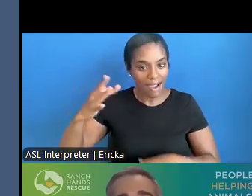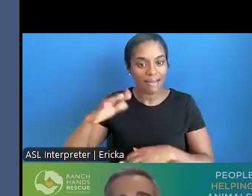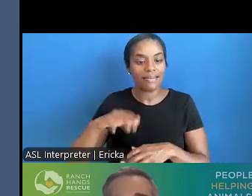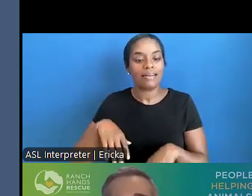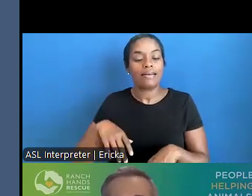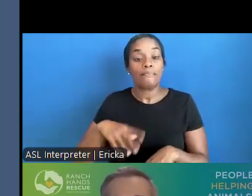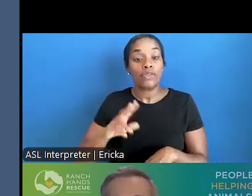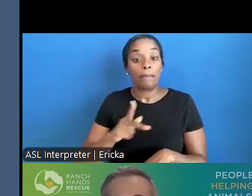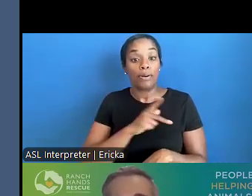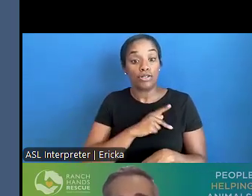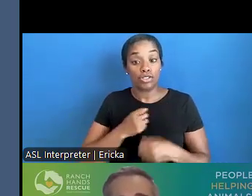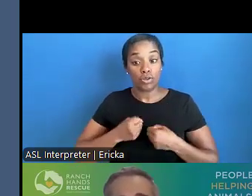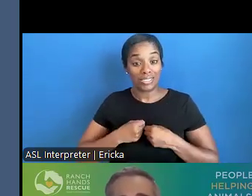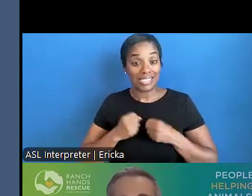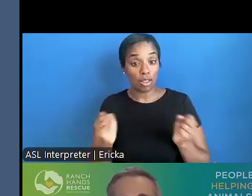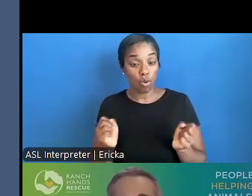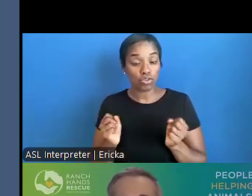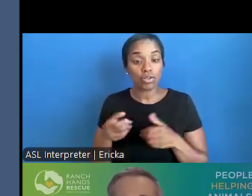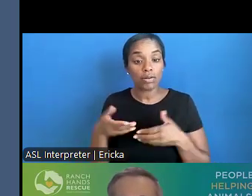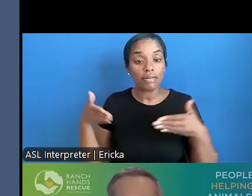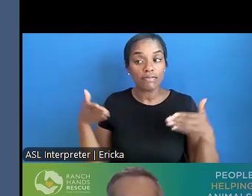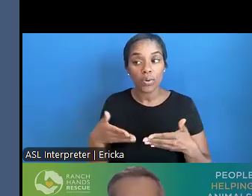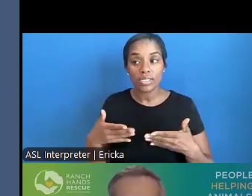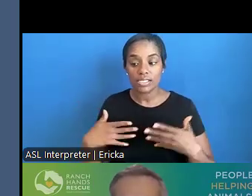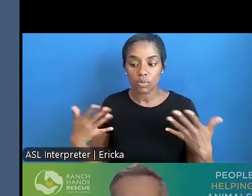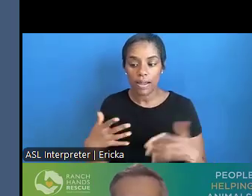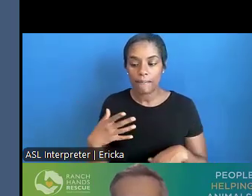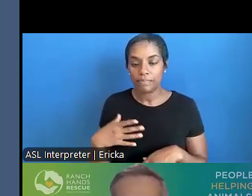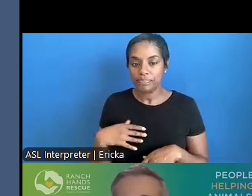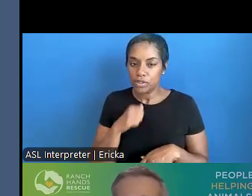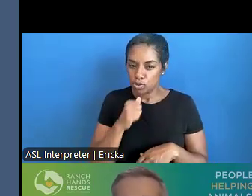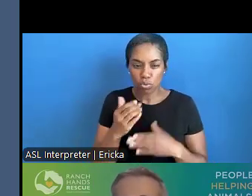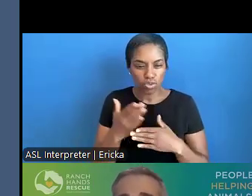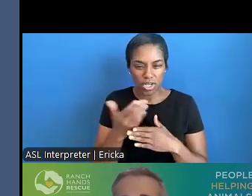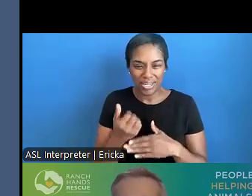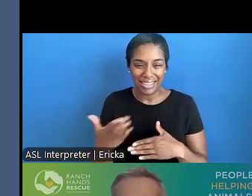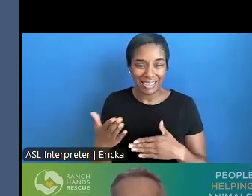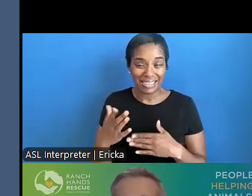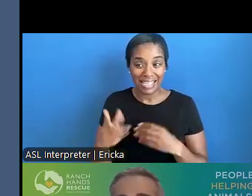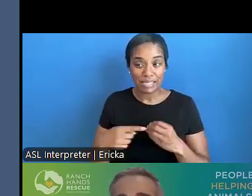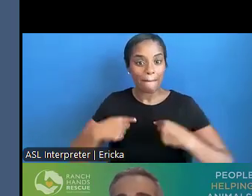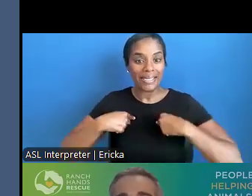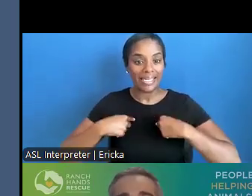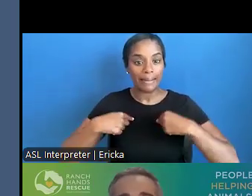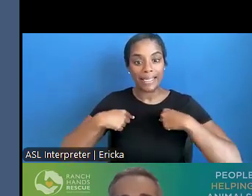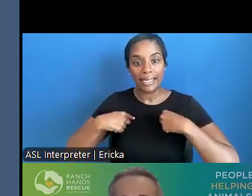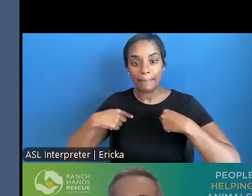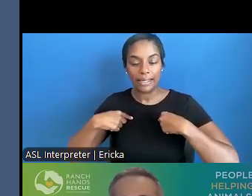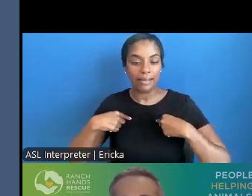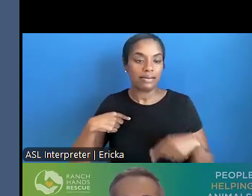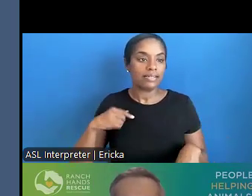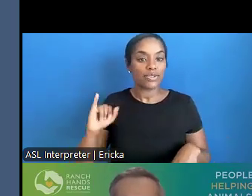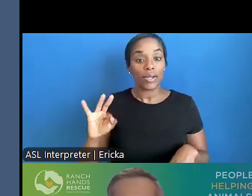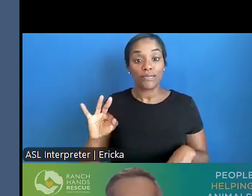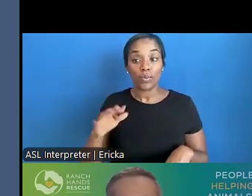the focus there is you don't share anything that's going to make it about you. So if you want to say, for example,